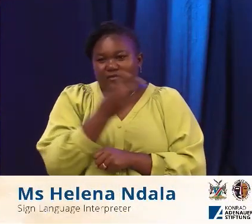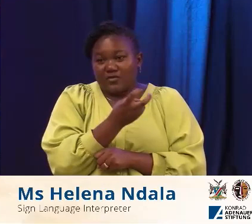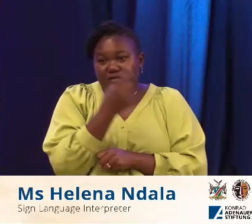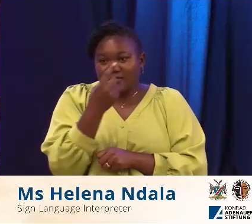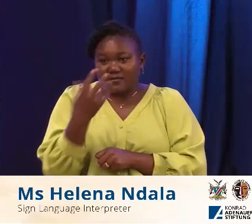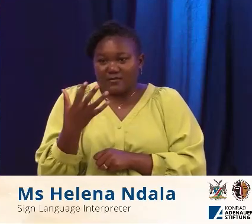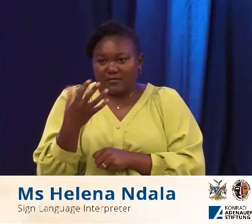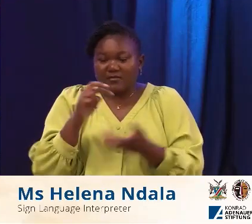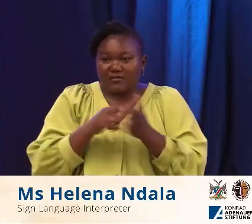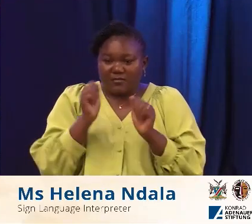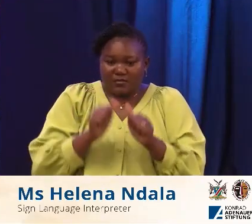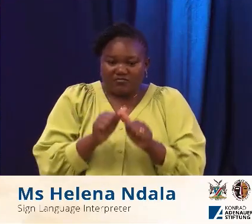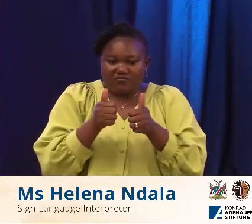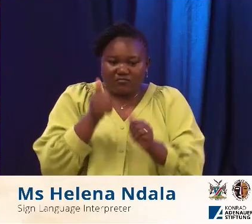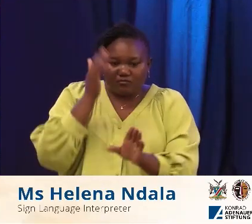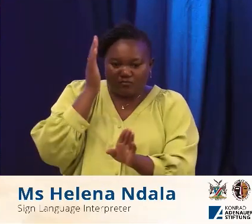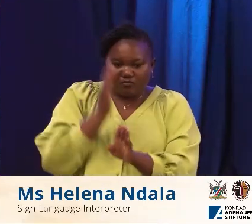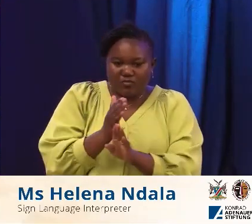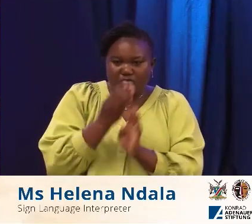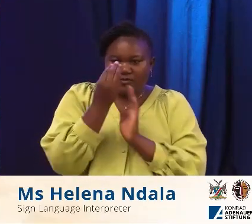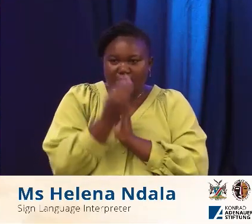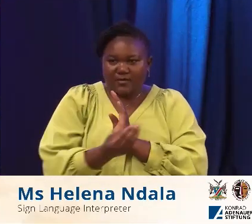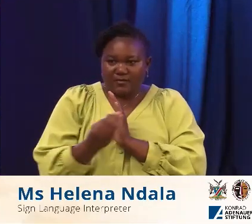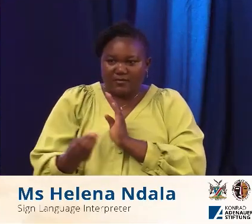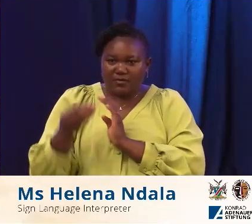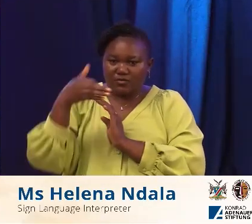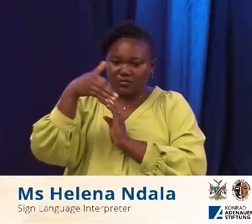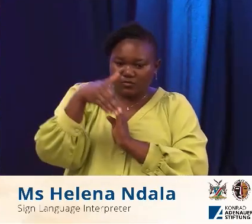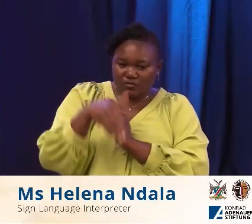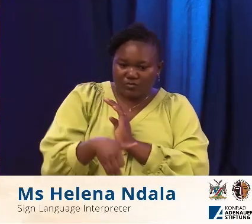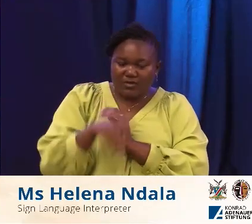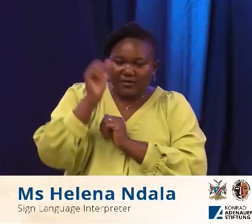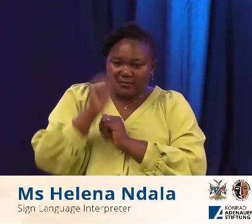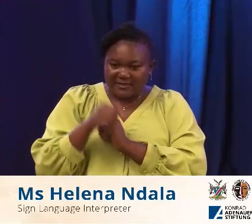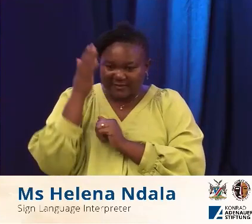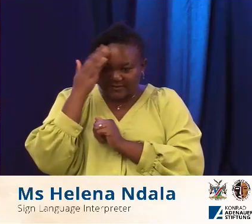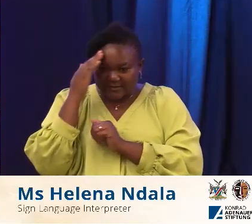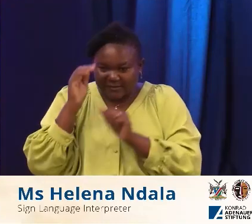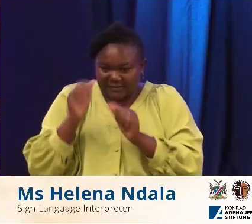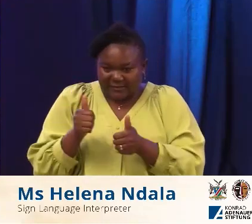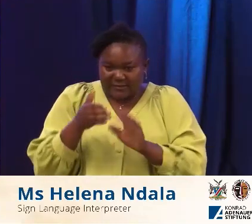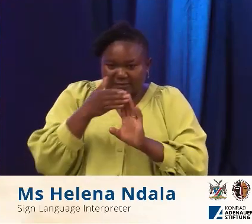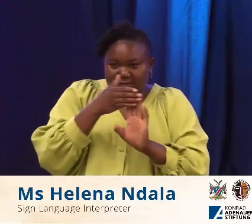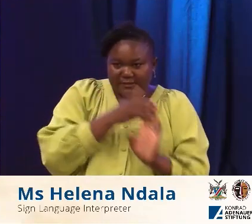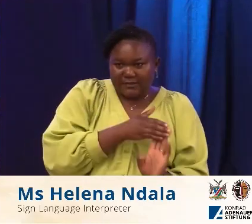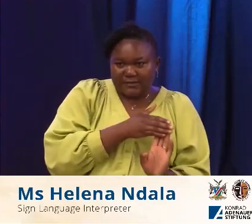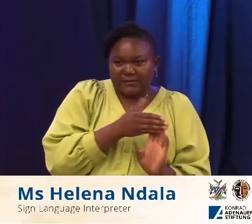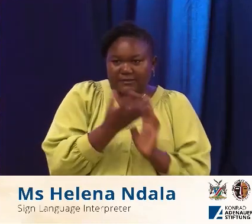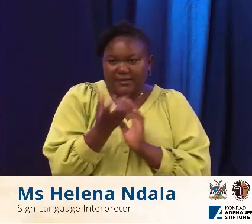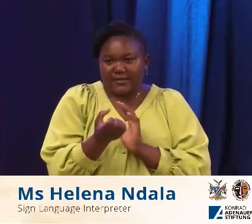the best interest of Namibians' children and to ensure active protection,